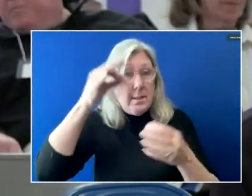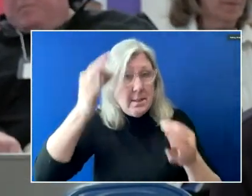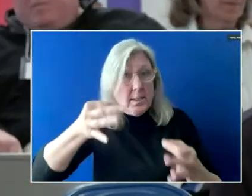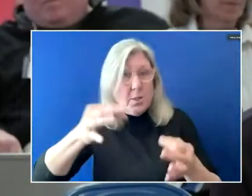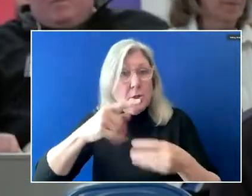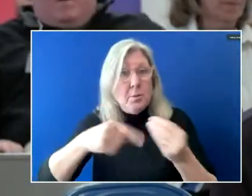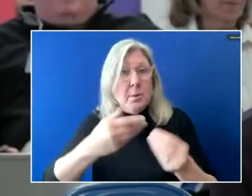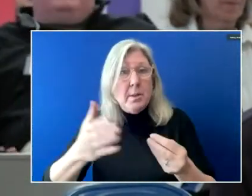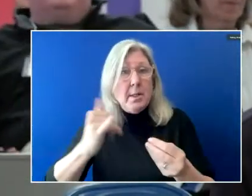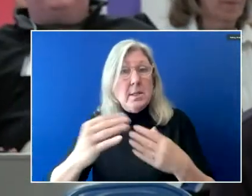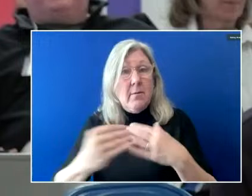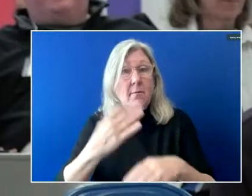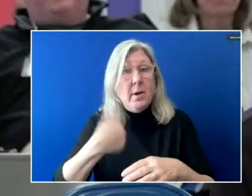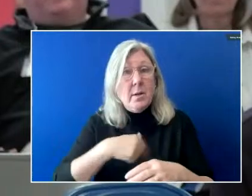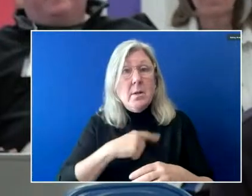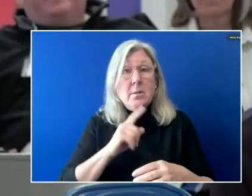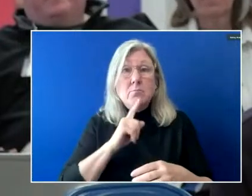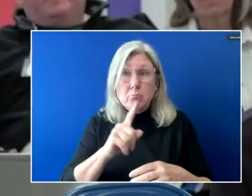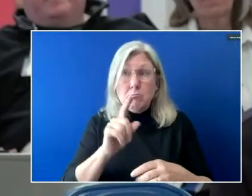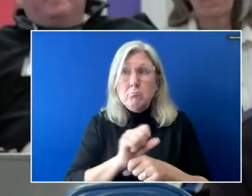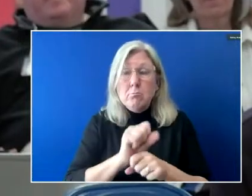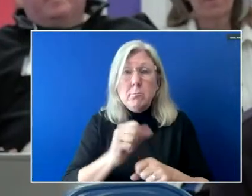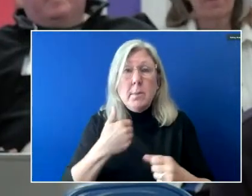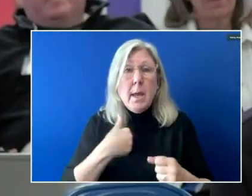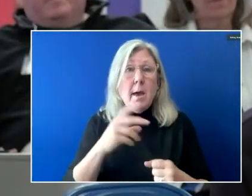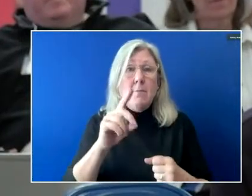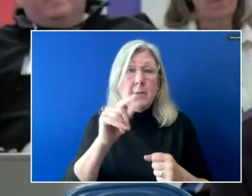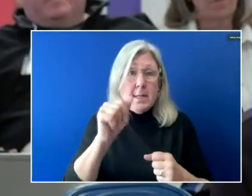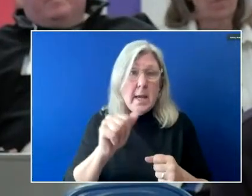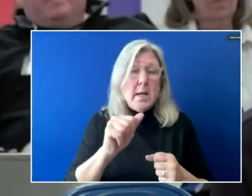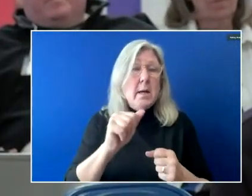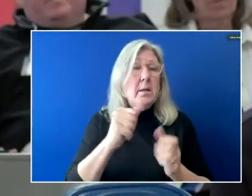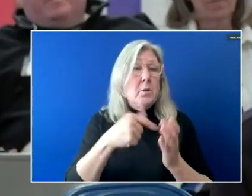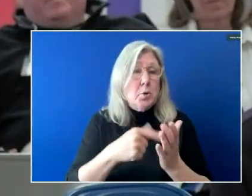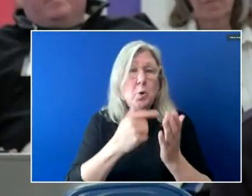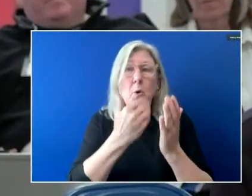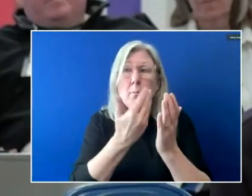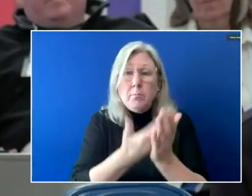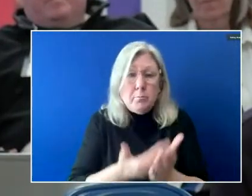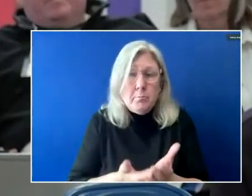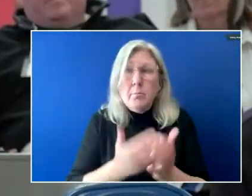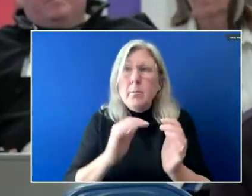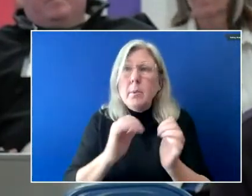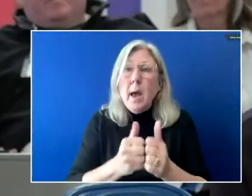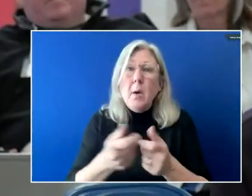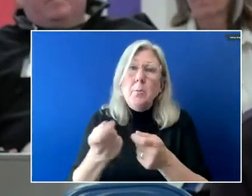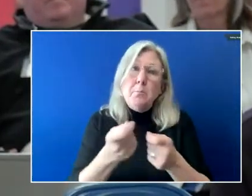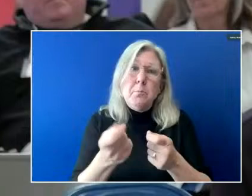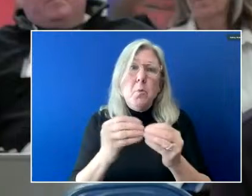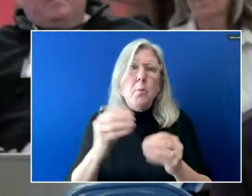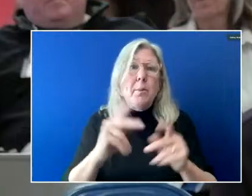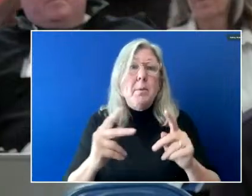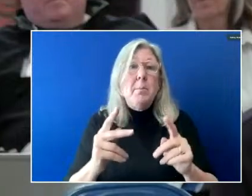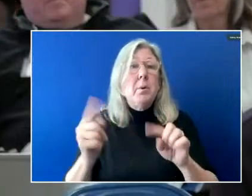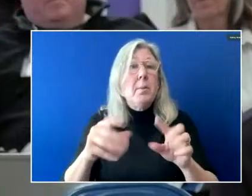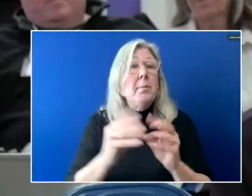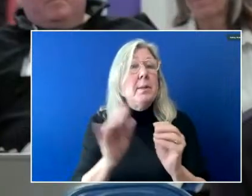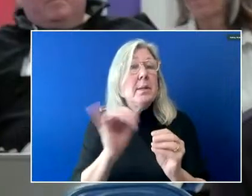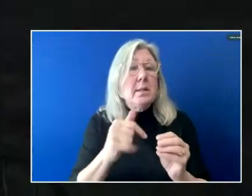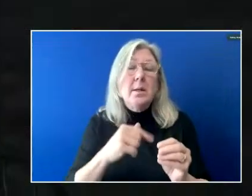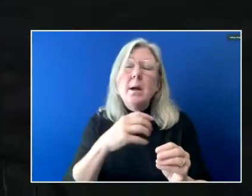data um proven ways to make more people come to meetings like this and I would love for us to do some of